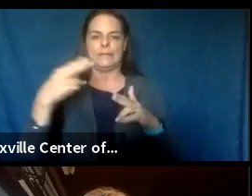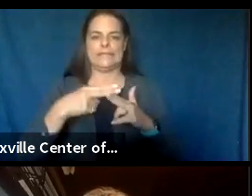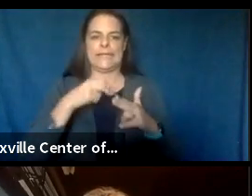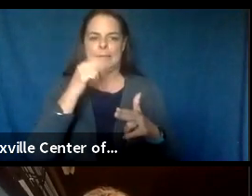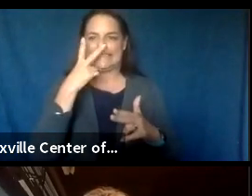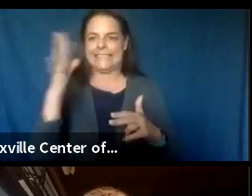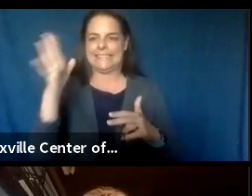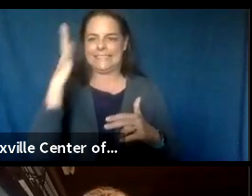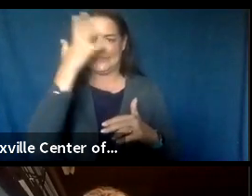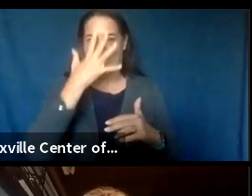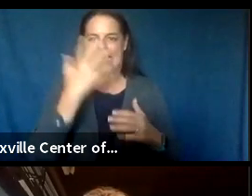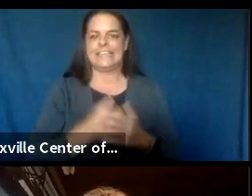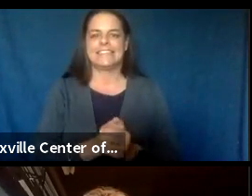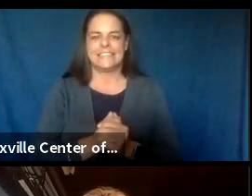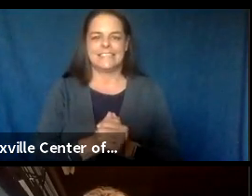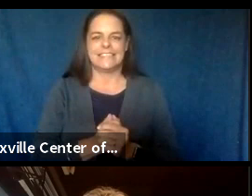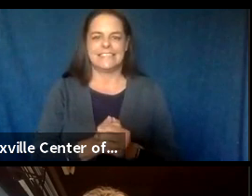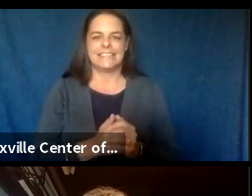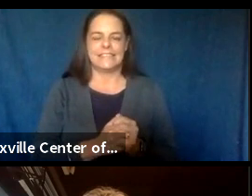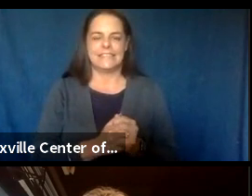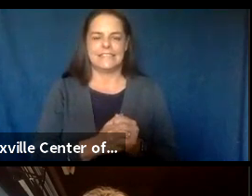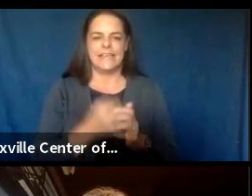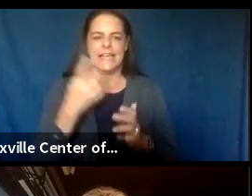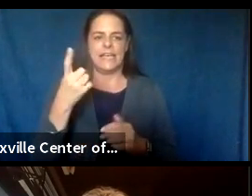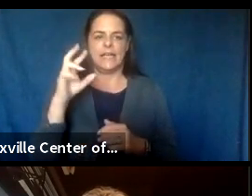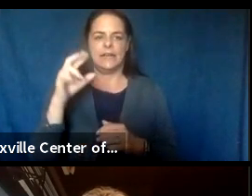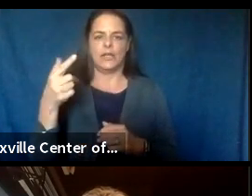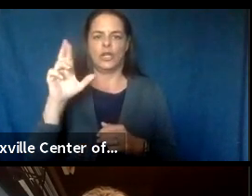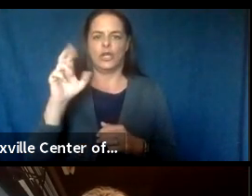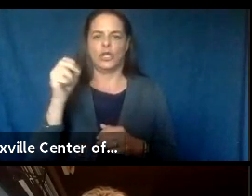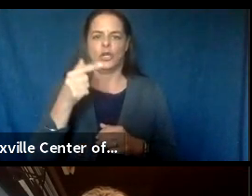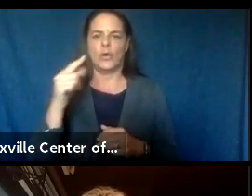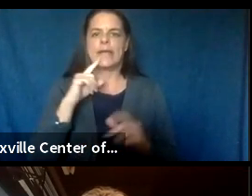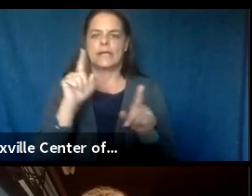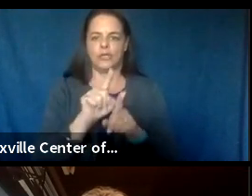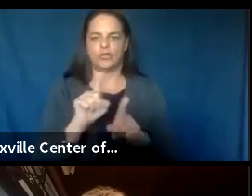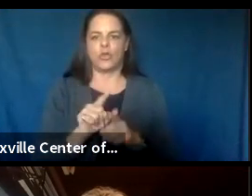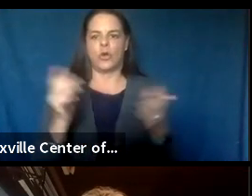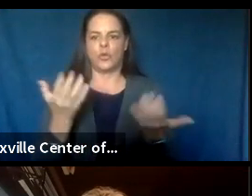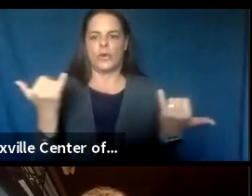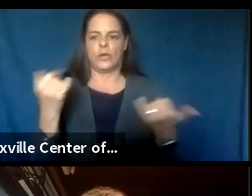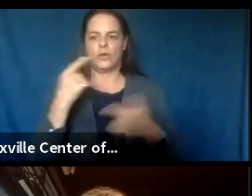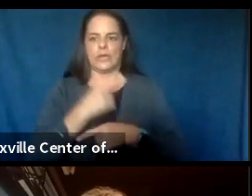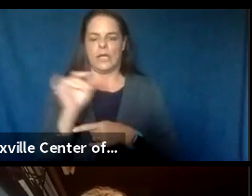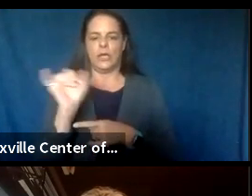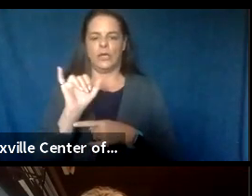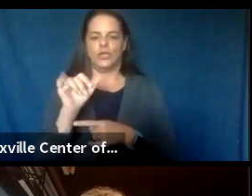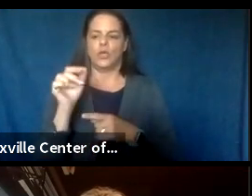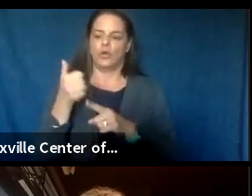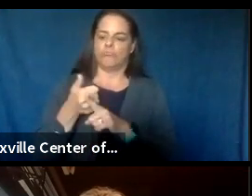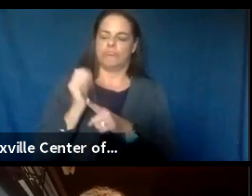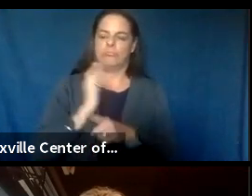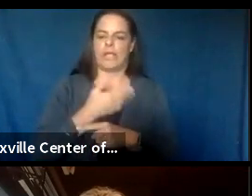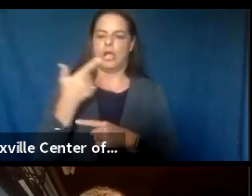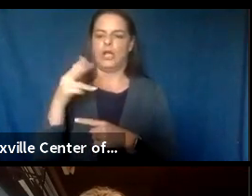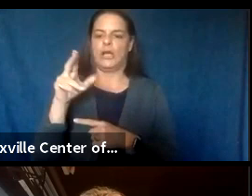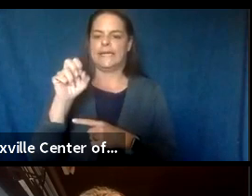face. And Dr. Greg is also with us today as a guest speaker.